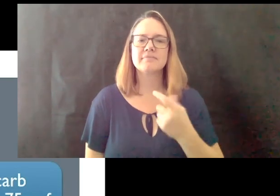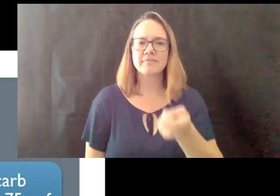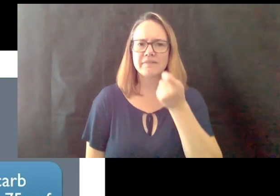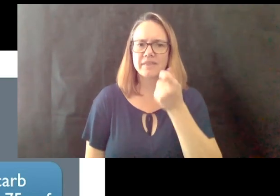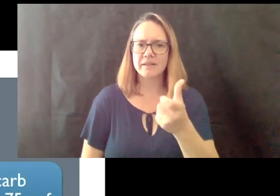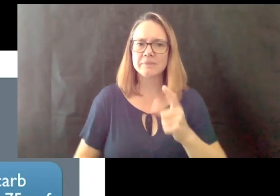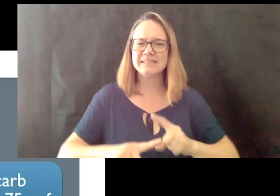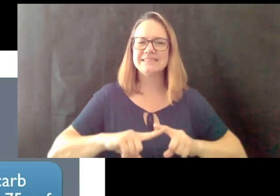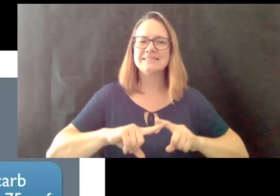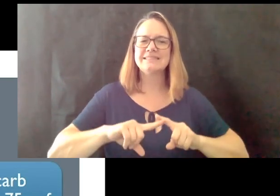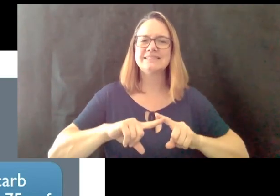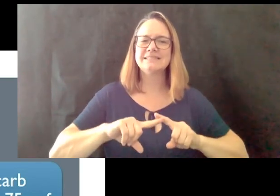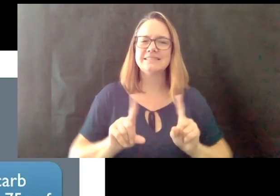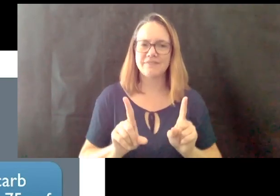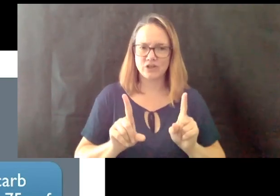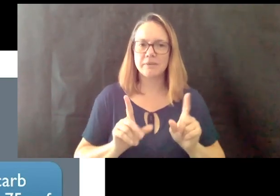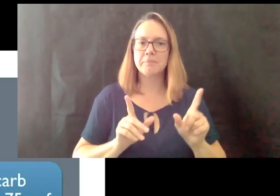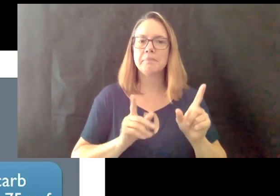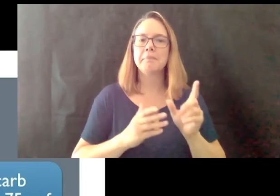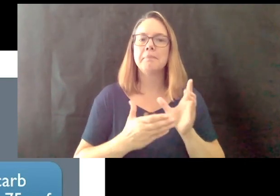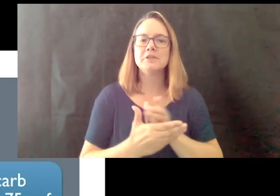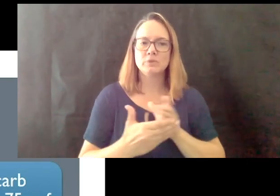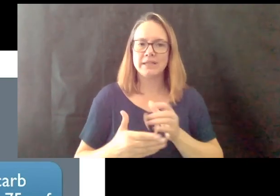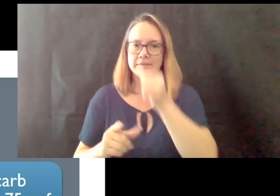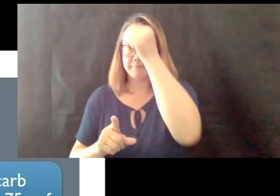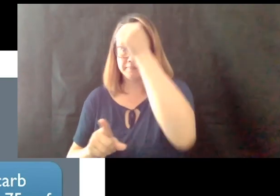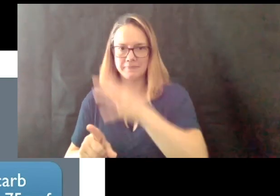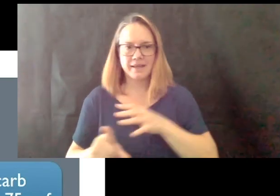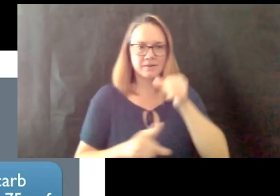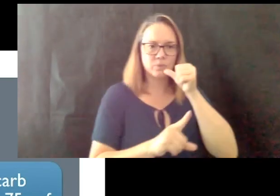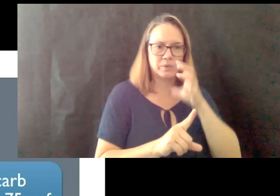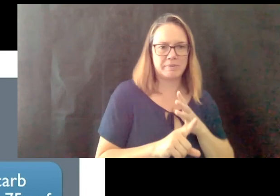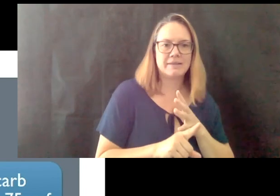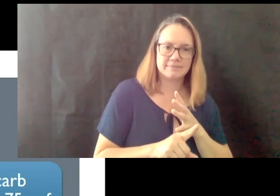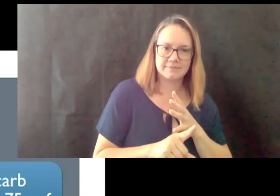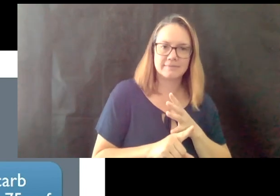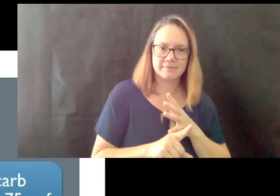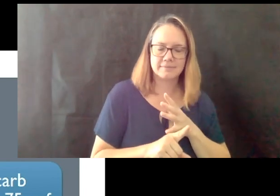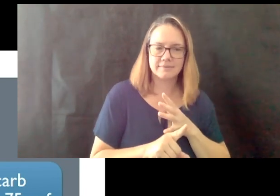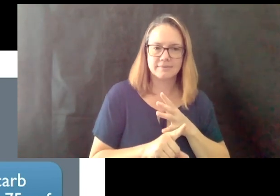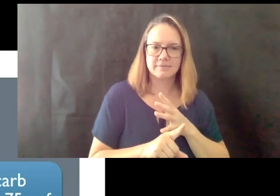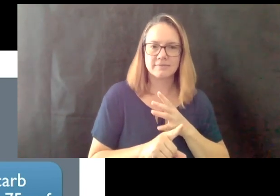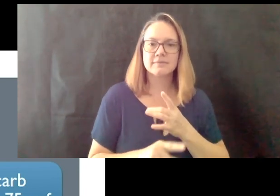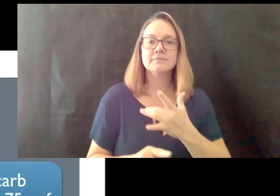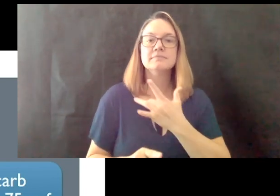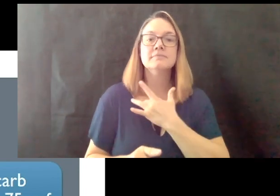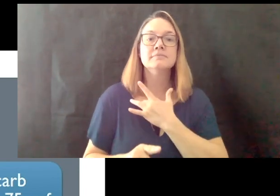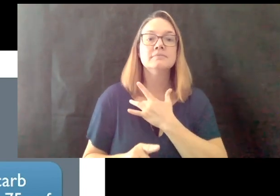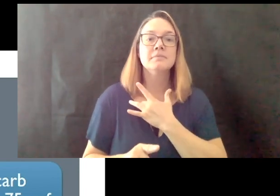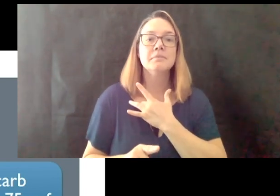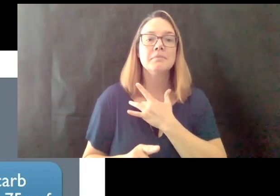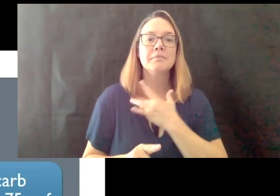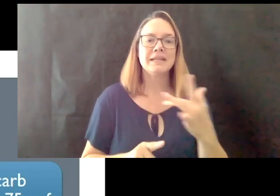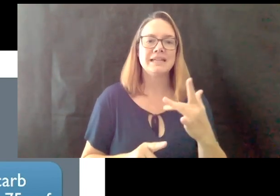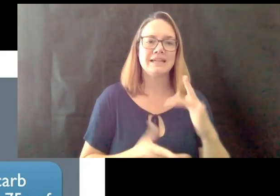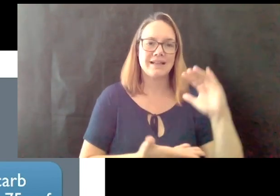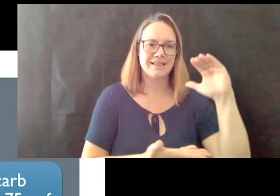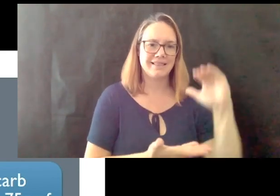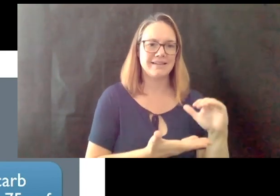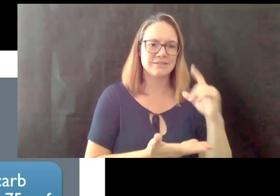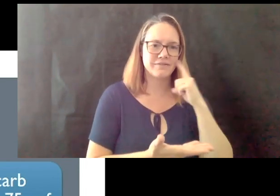So there is a small difference in the recommendation between men and women with respect to carbohydrates. I usually